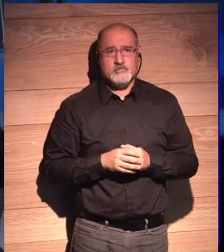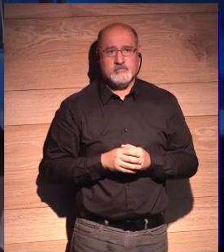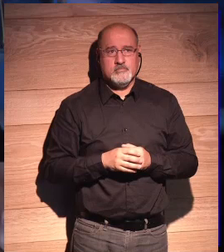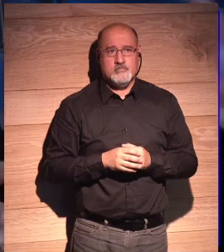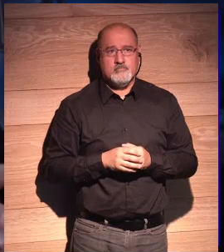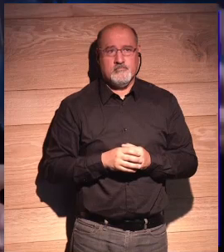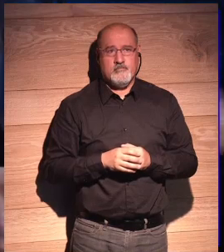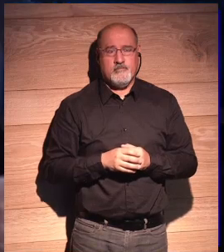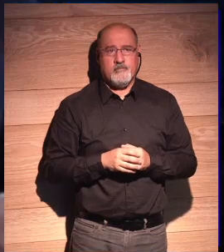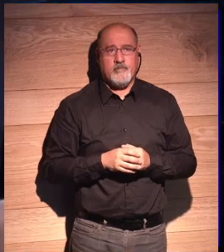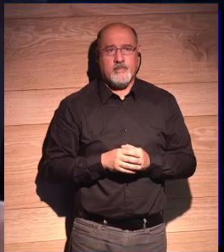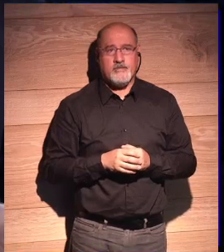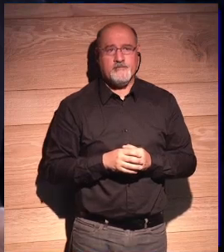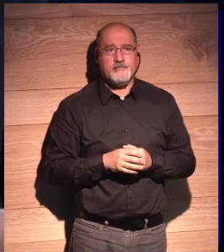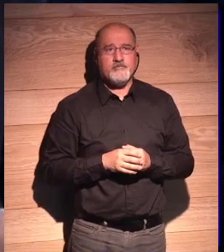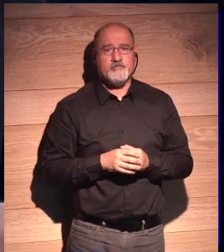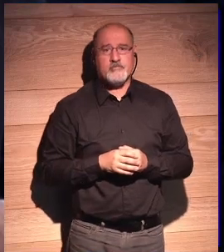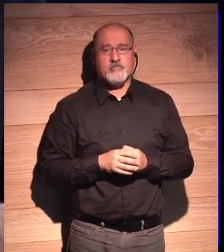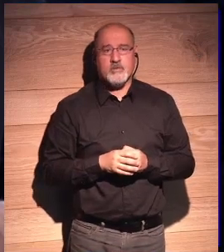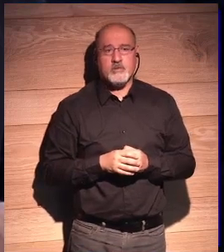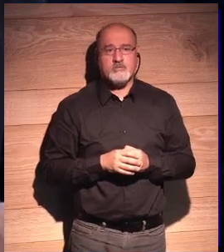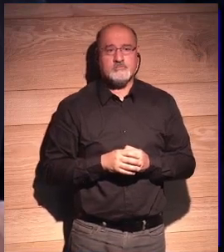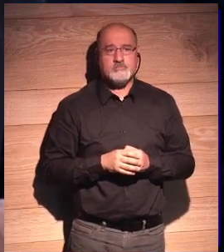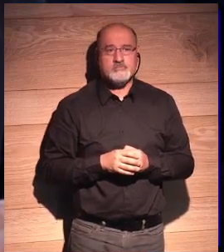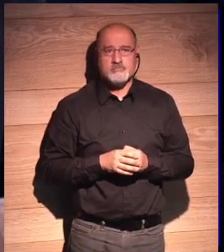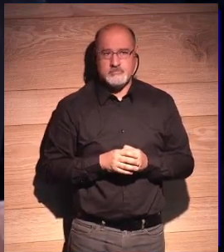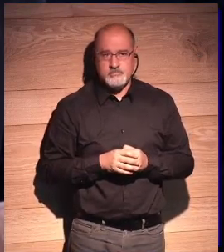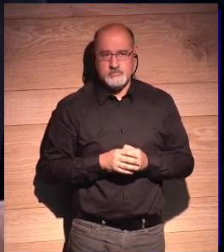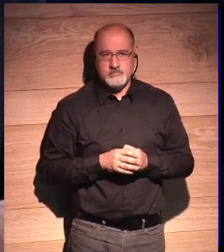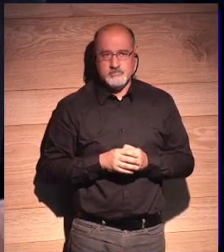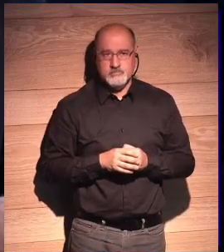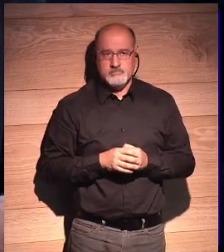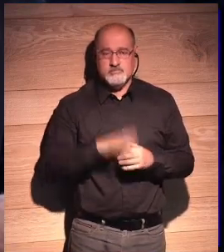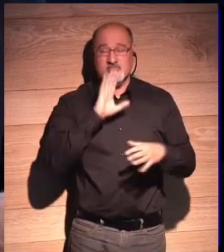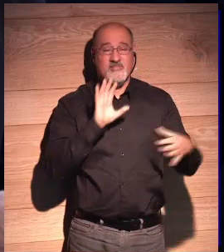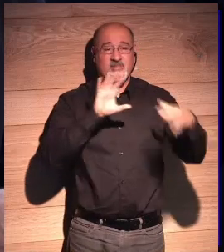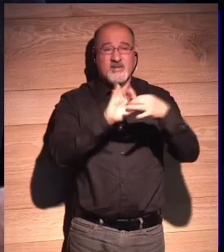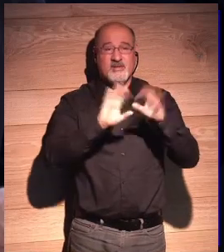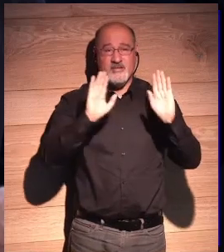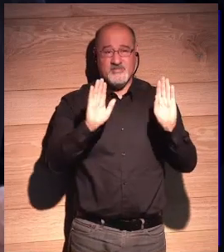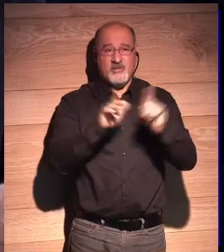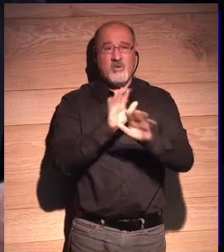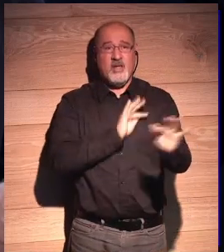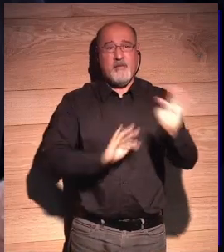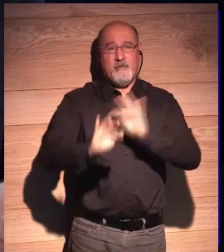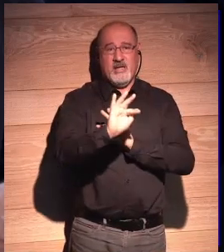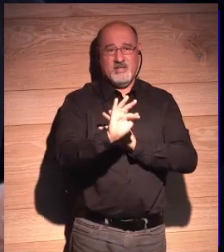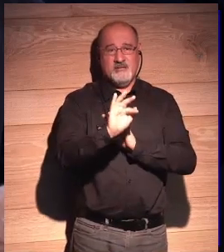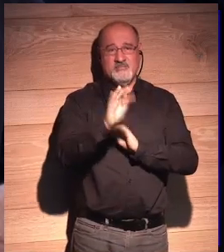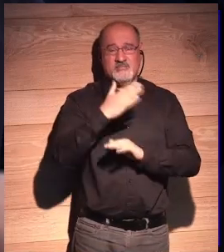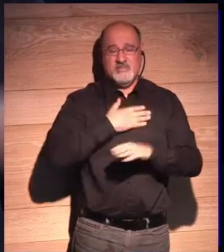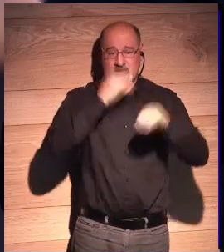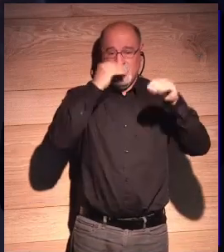that was what was kind of the impetus for the whole story, because I just felt like I